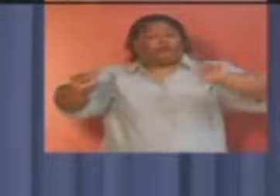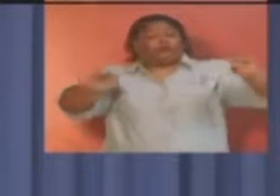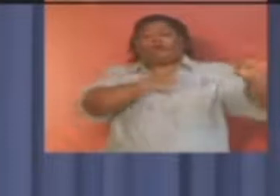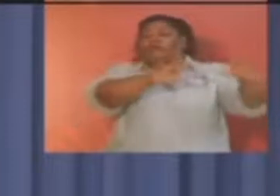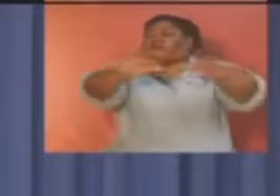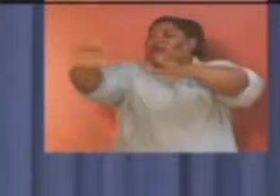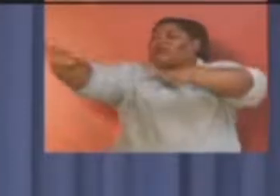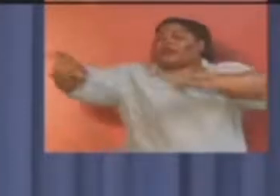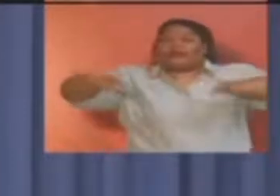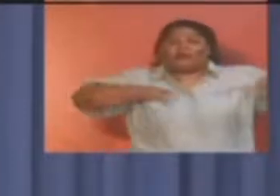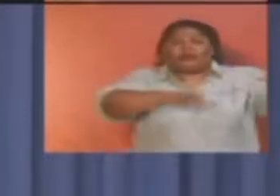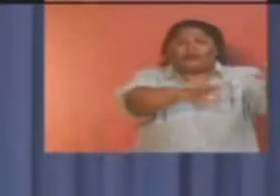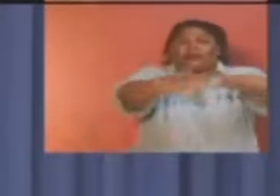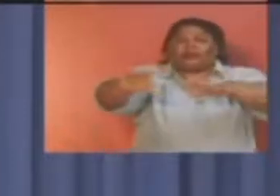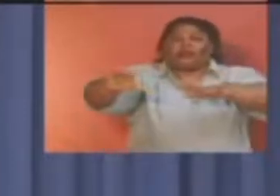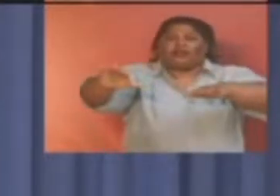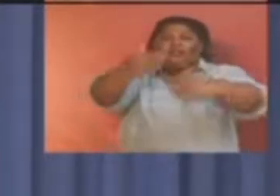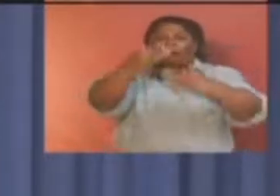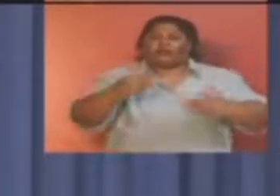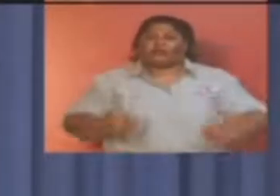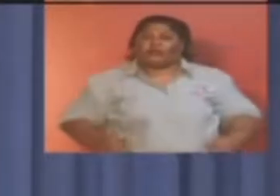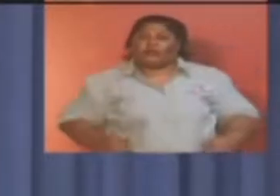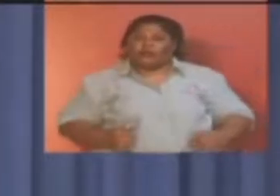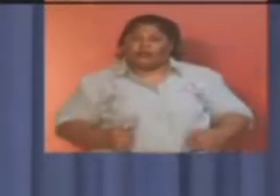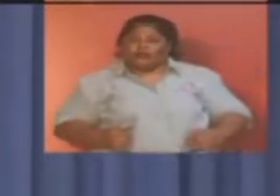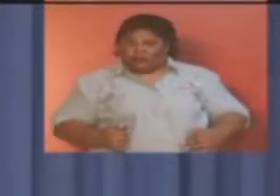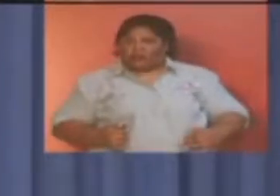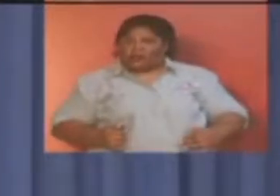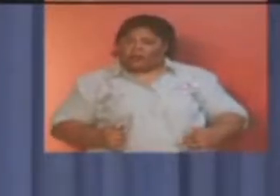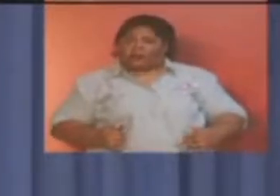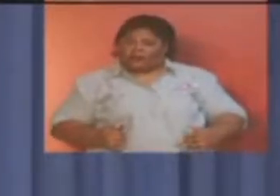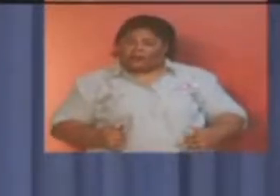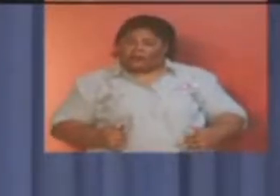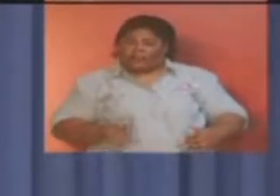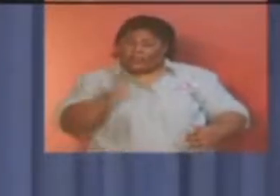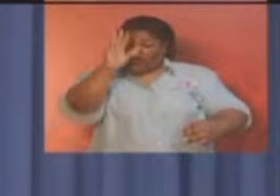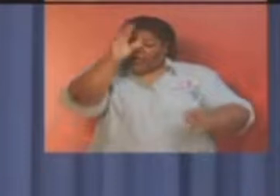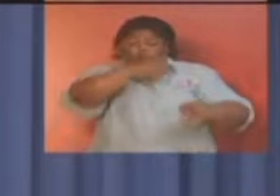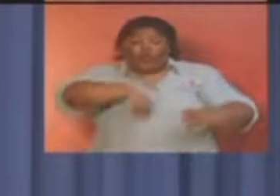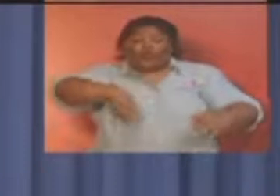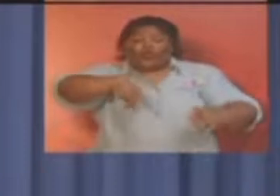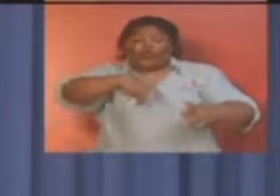country. So, except for the absolute essentials of